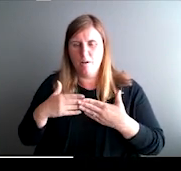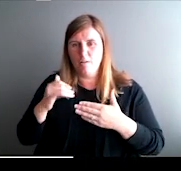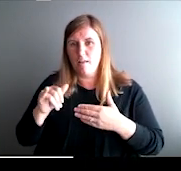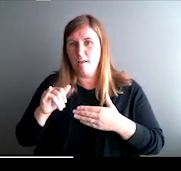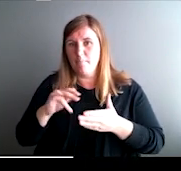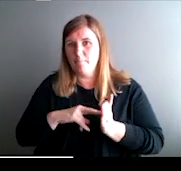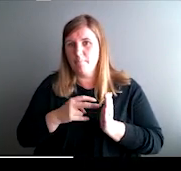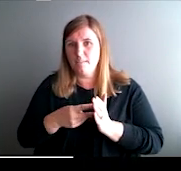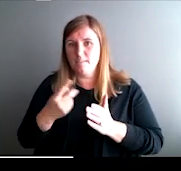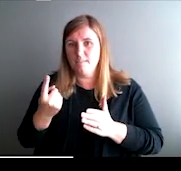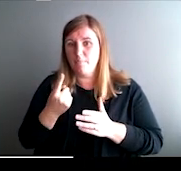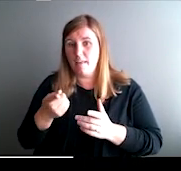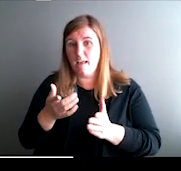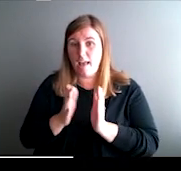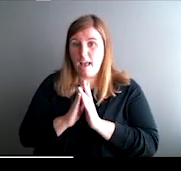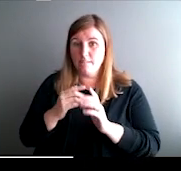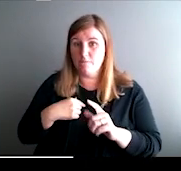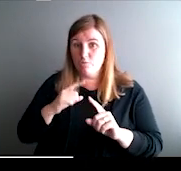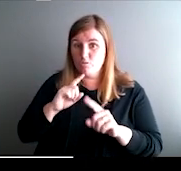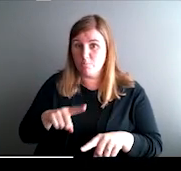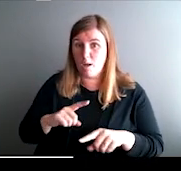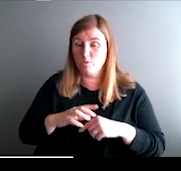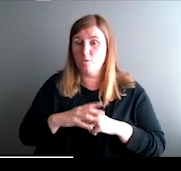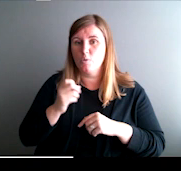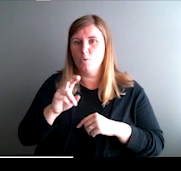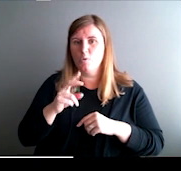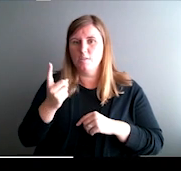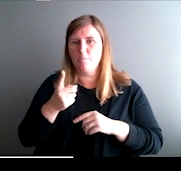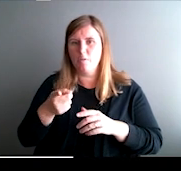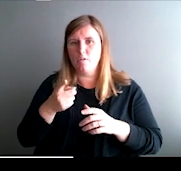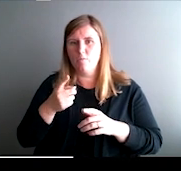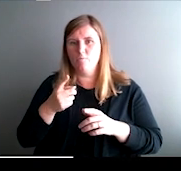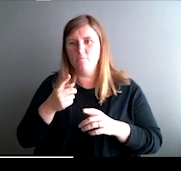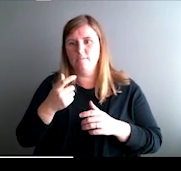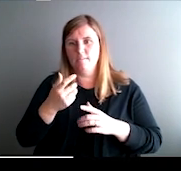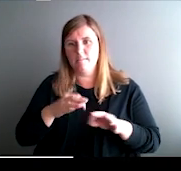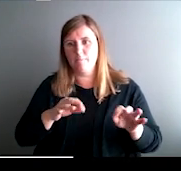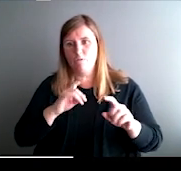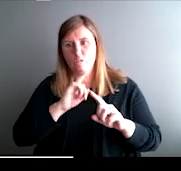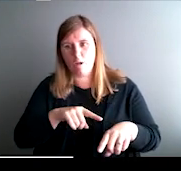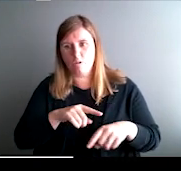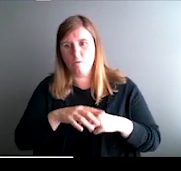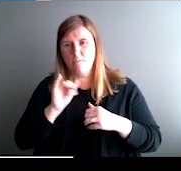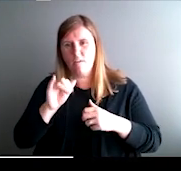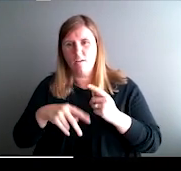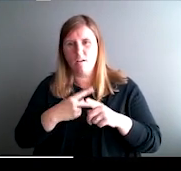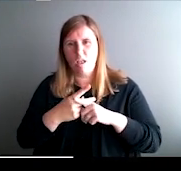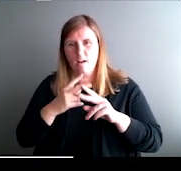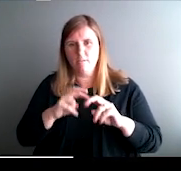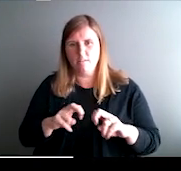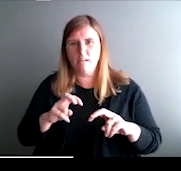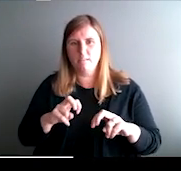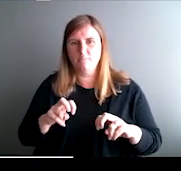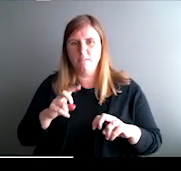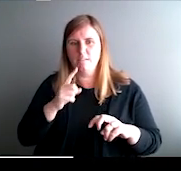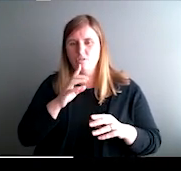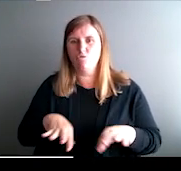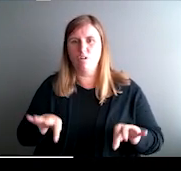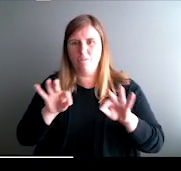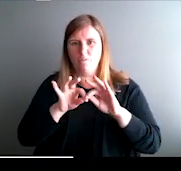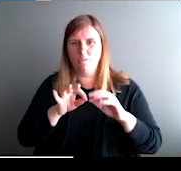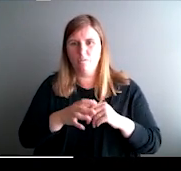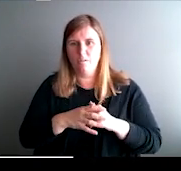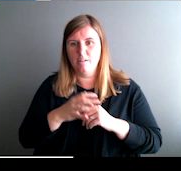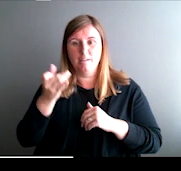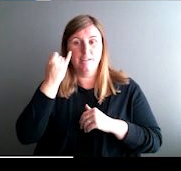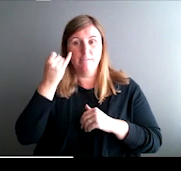be something that somebody asked you to respond to or something that you simply responded to. This kind of assessment is critical.